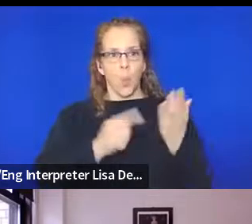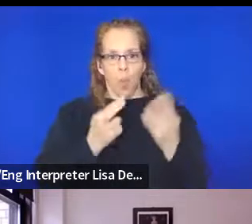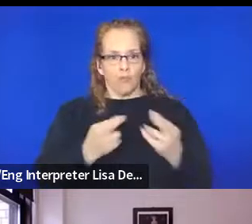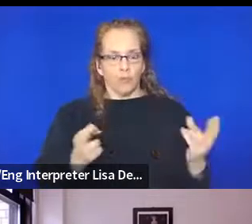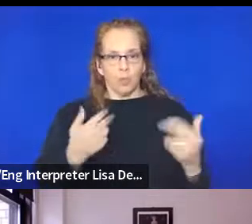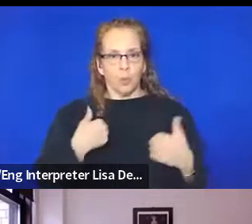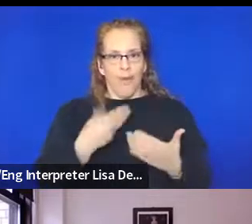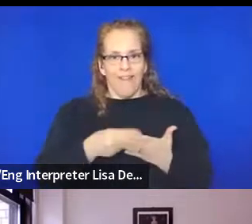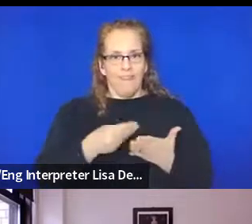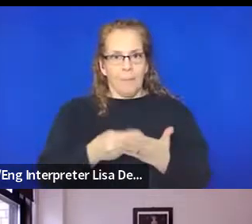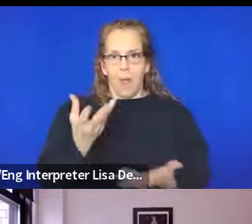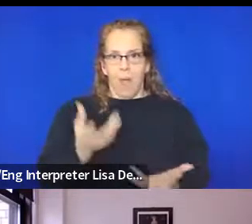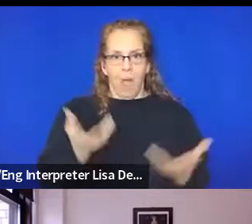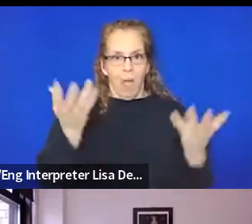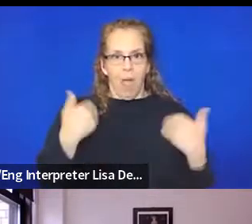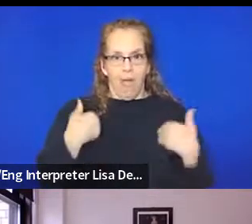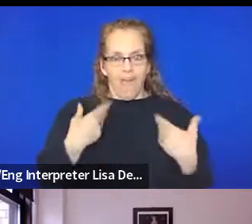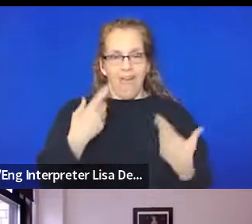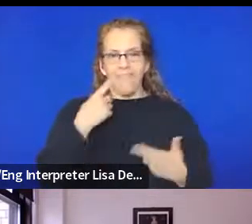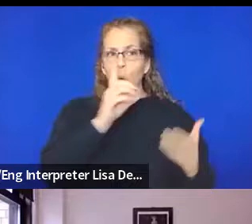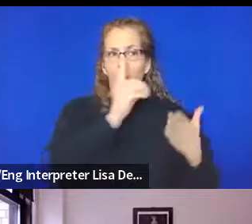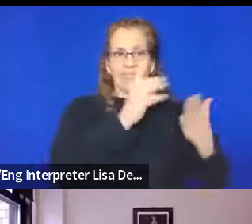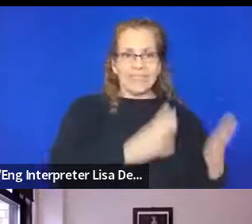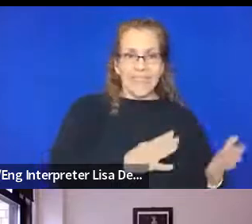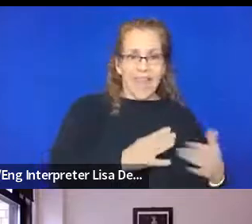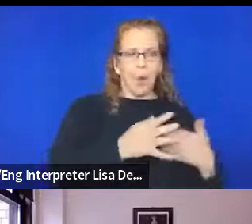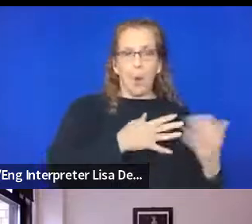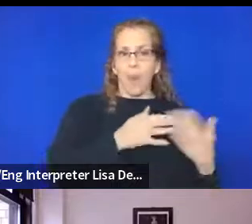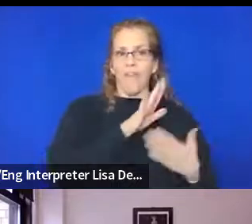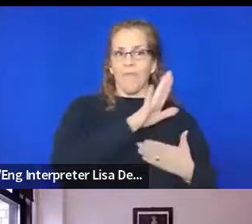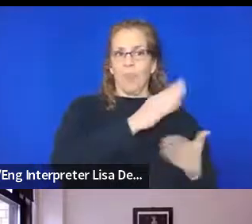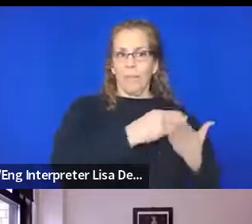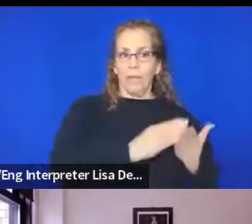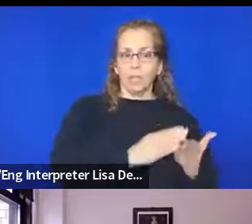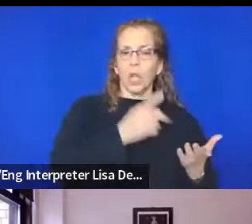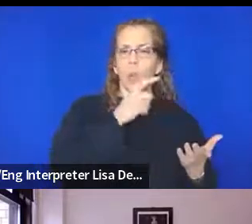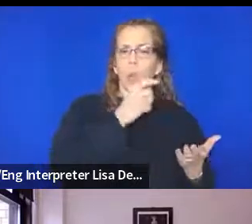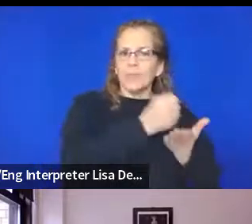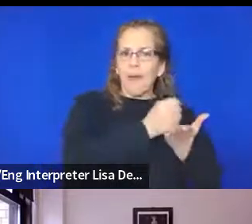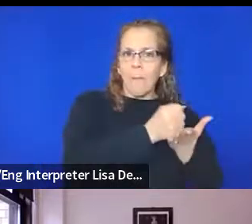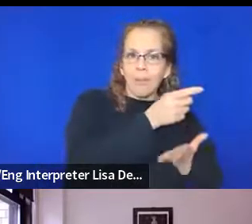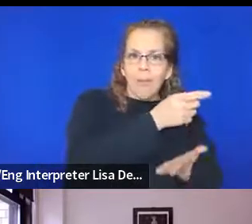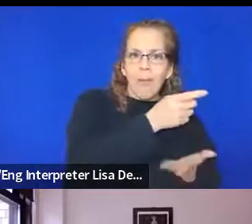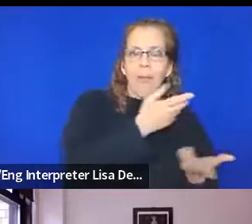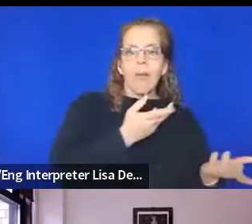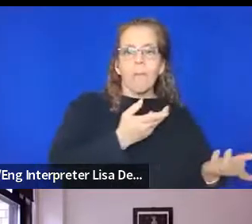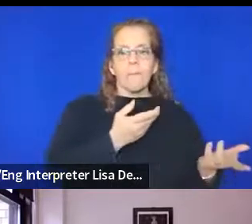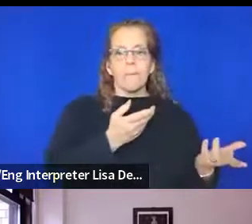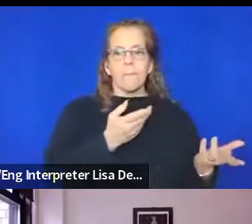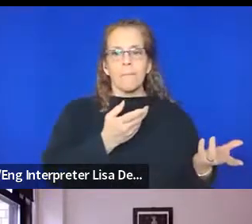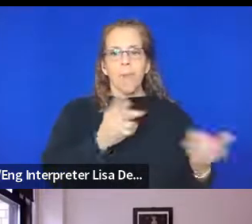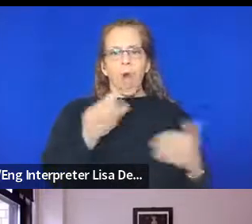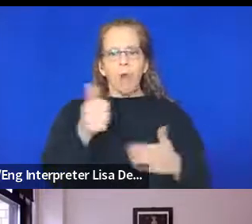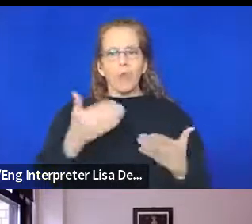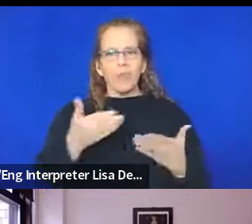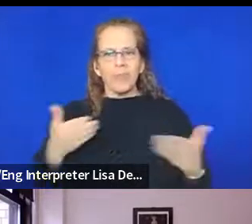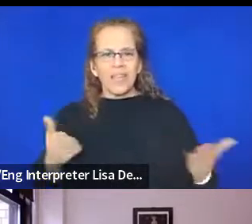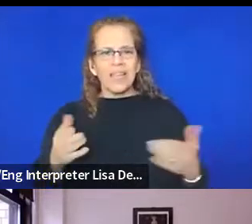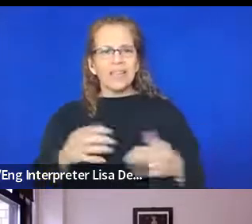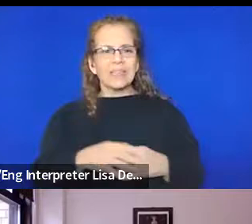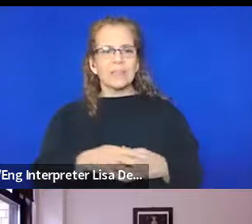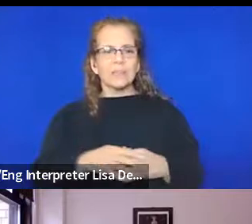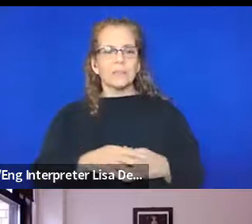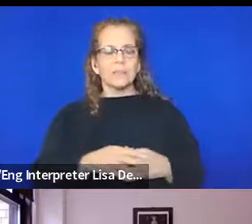Whether that's what, like for a designer, what their budget is, what, who might be helping them, who might not be helping them, other stuff you